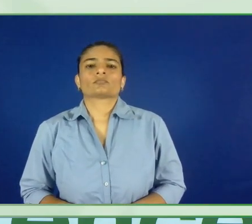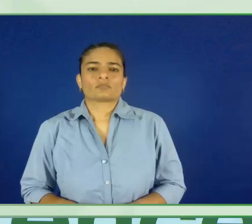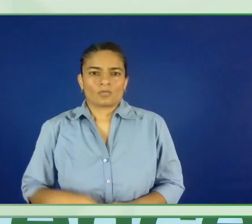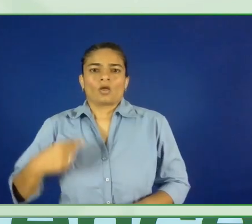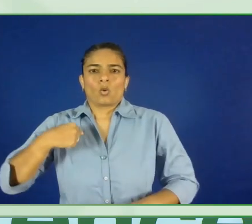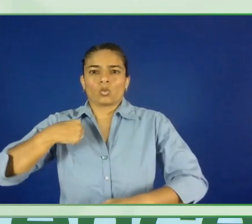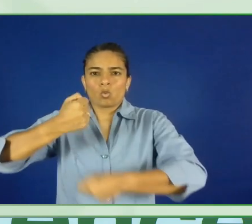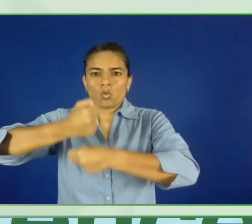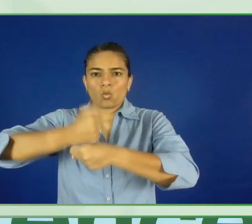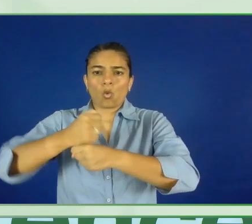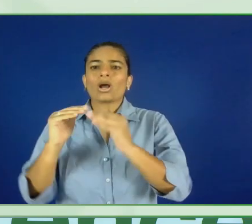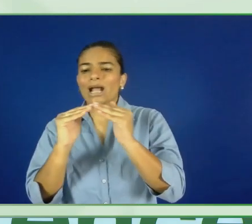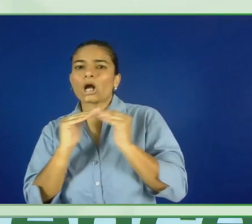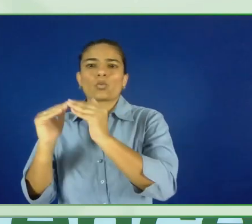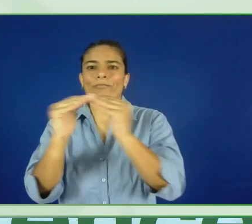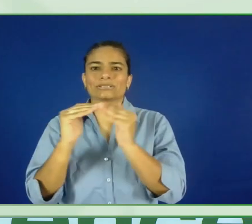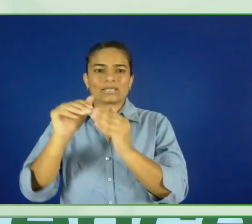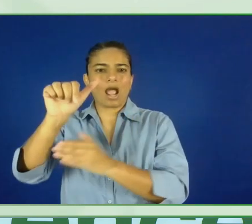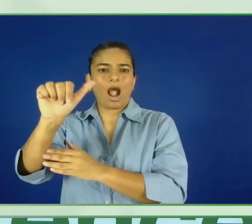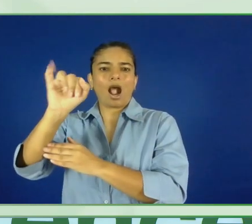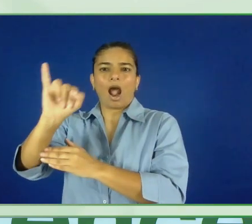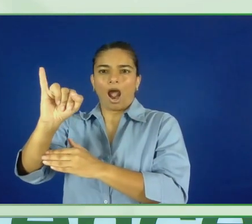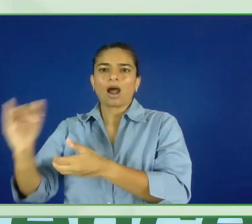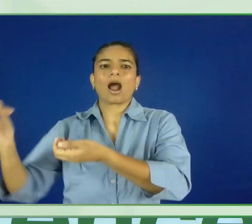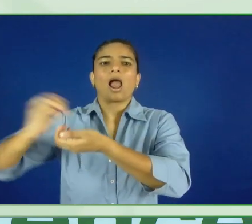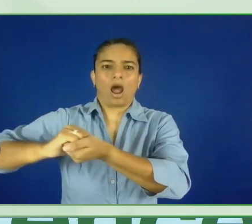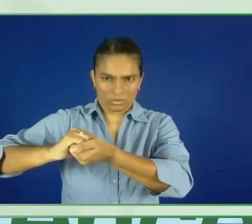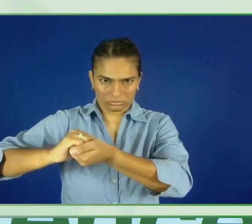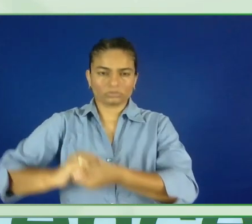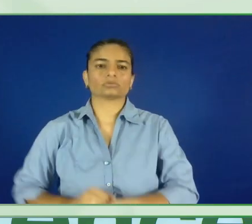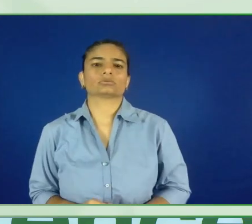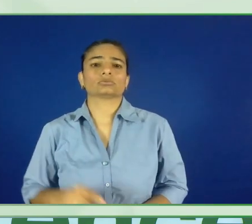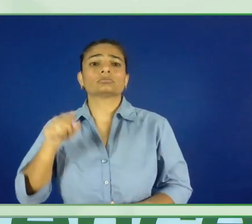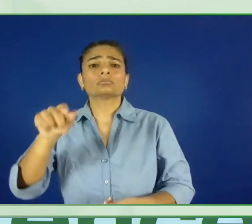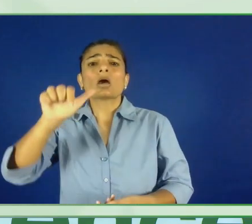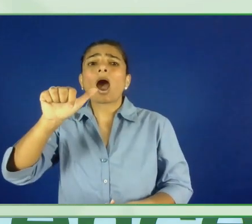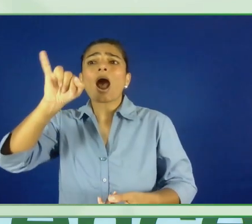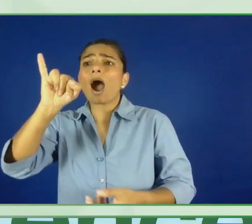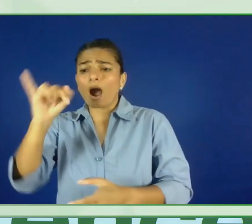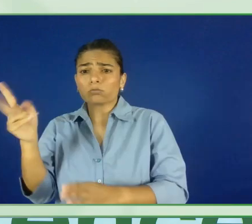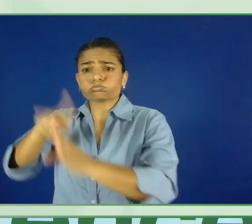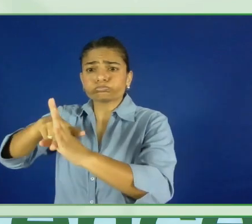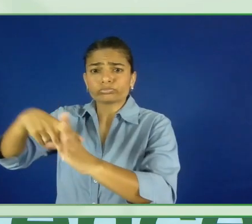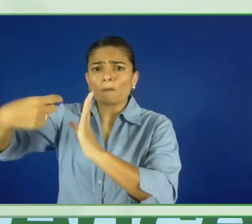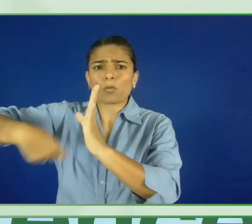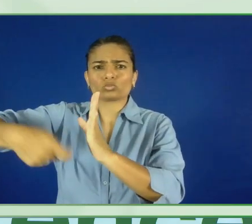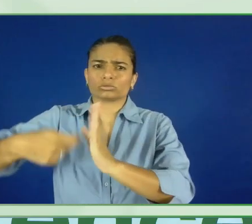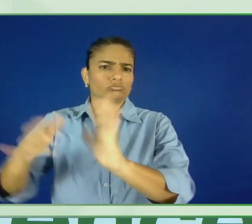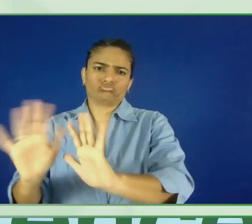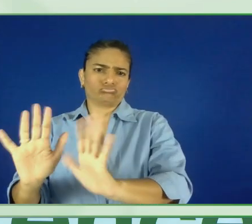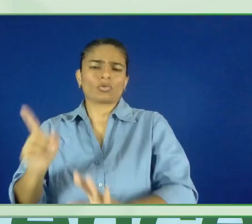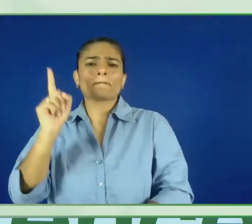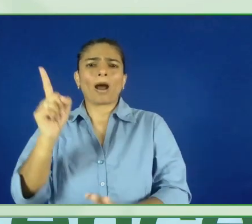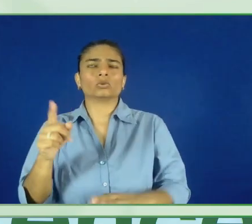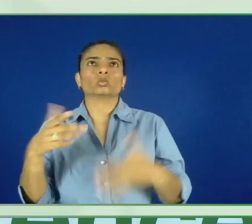implementing project. It's about this very important issue of making AI equal, accessible, and equitable